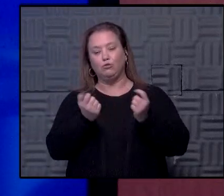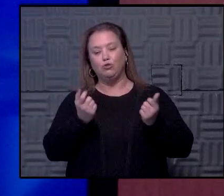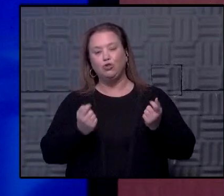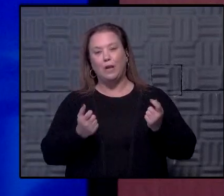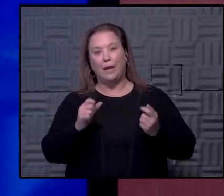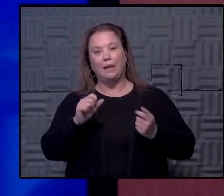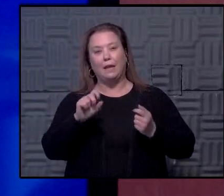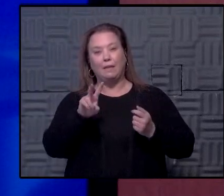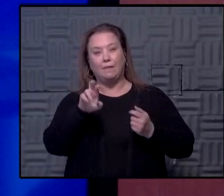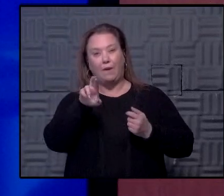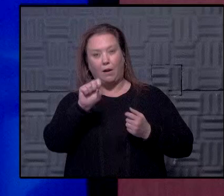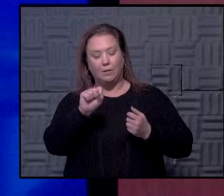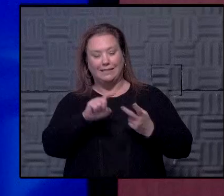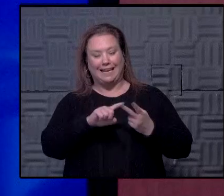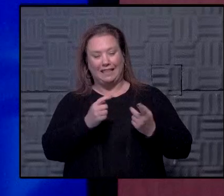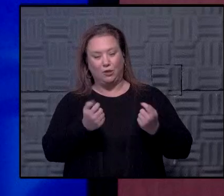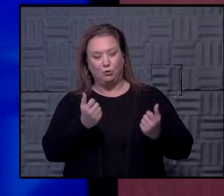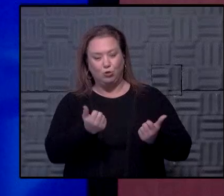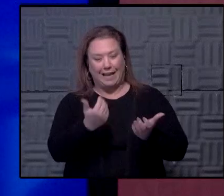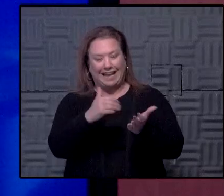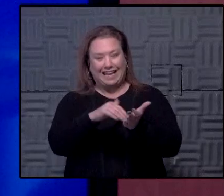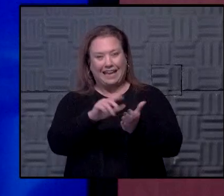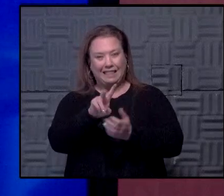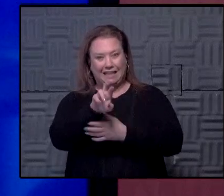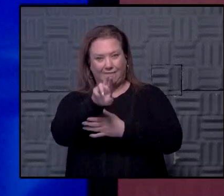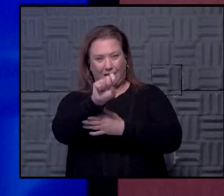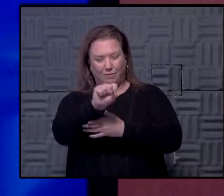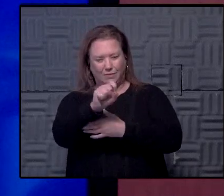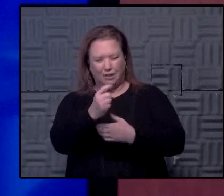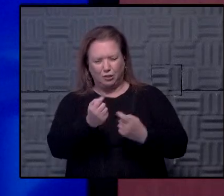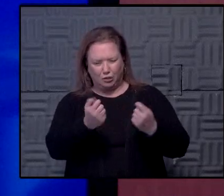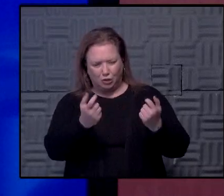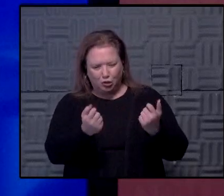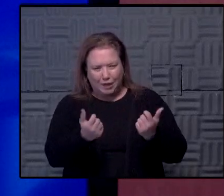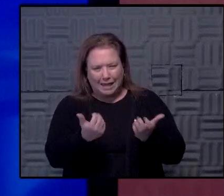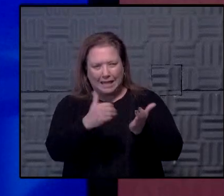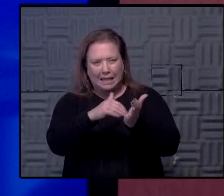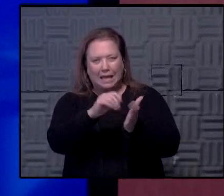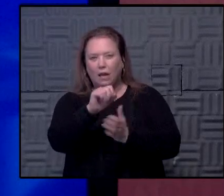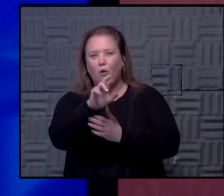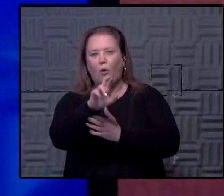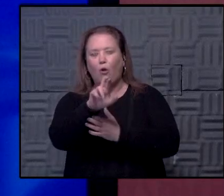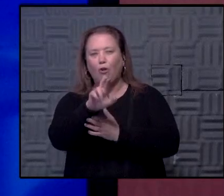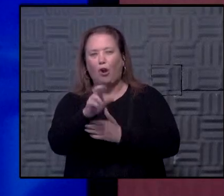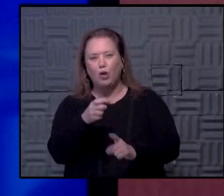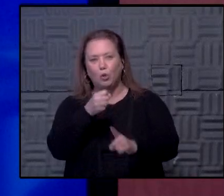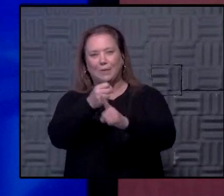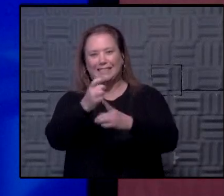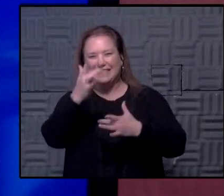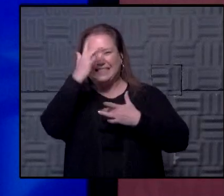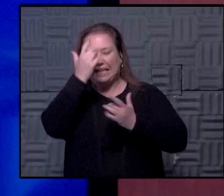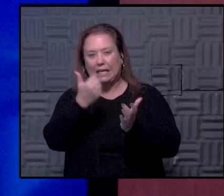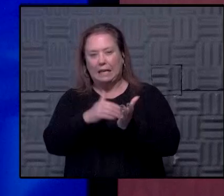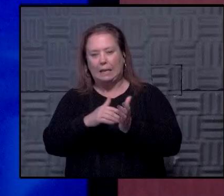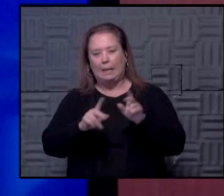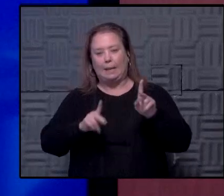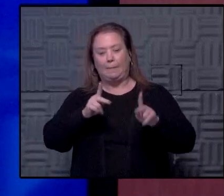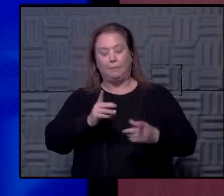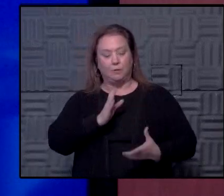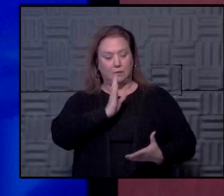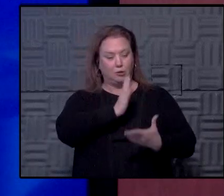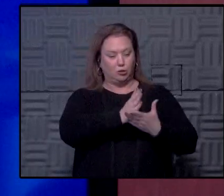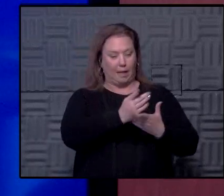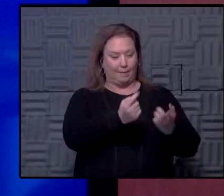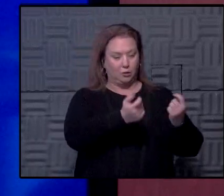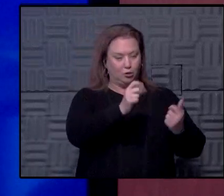virus and then you start shedding again, is it that you're just shedding it again, or that you got another infection? So do people stop and